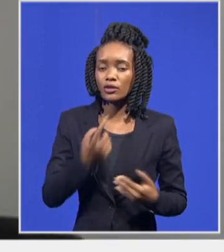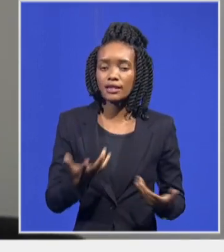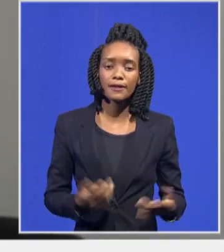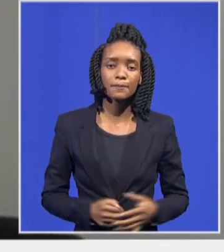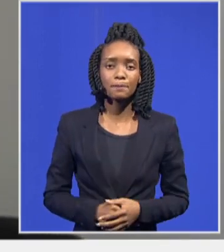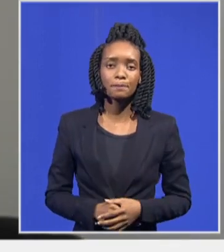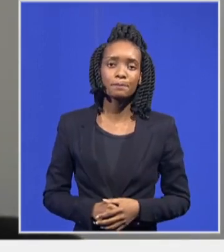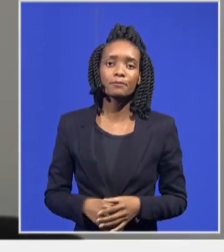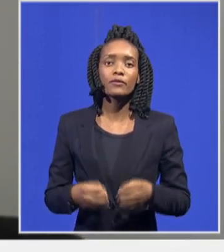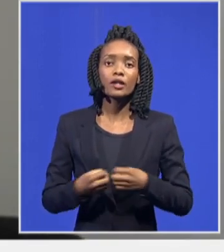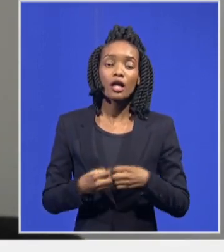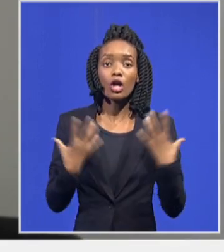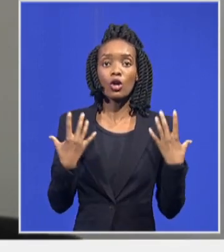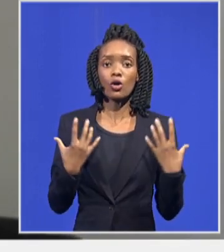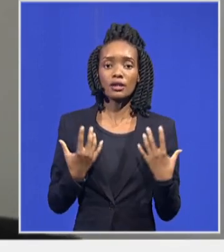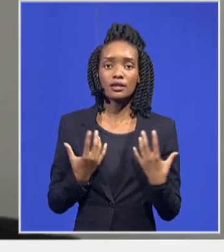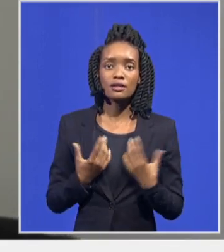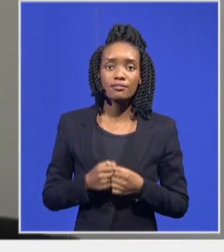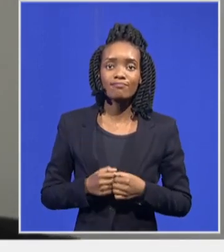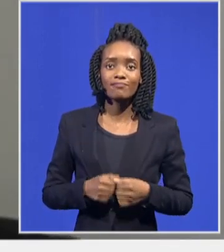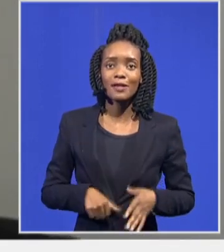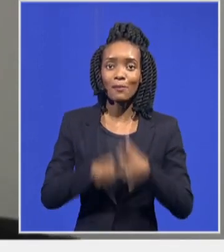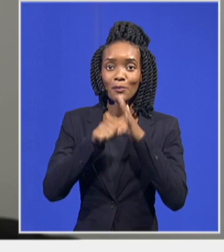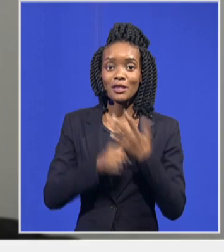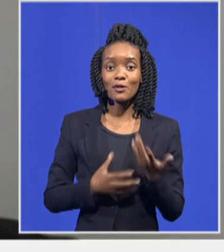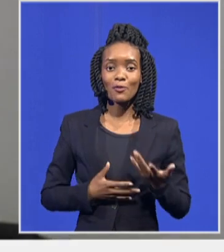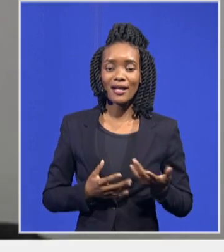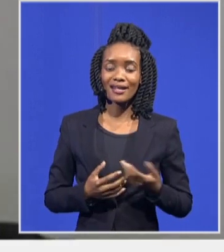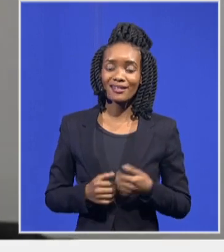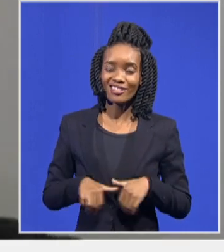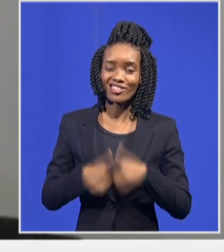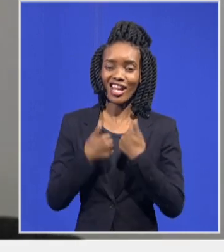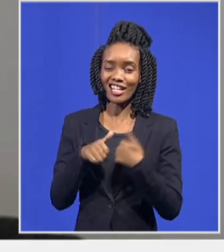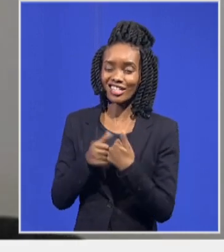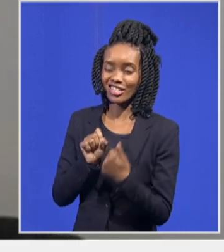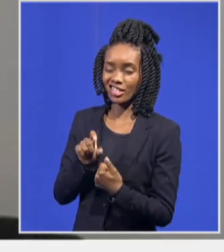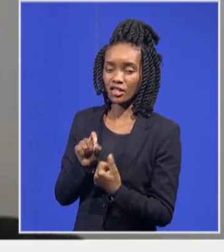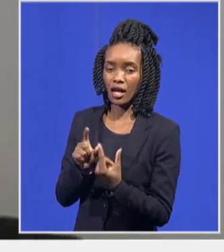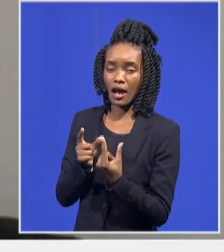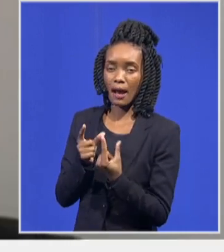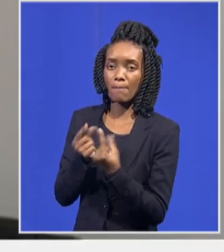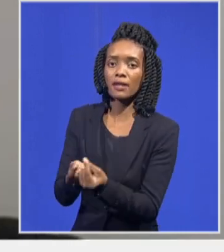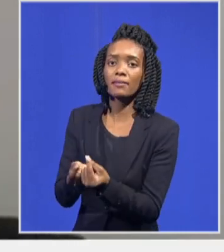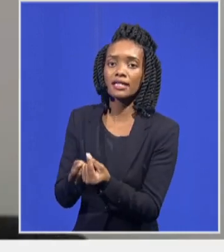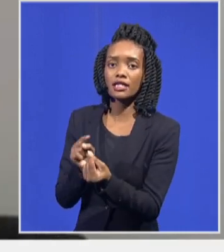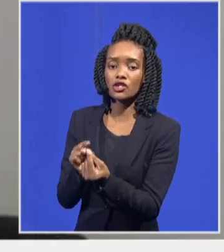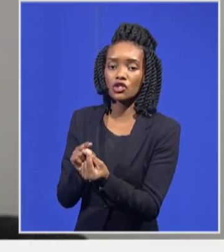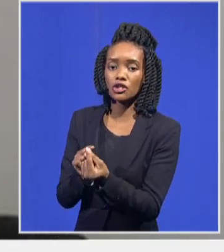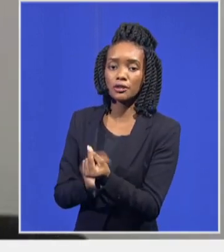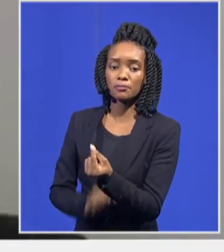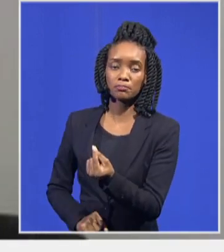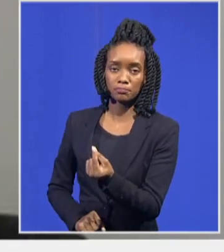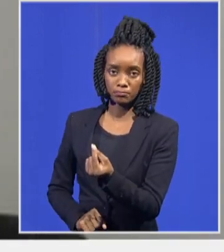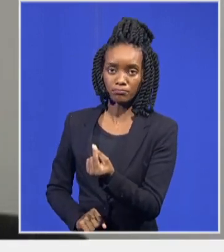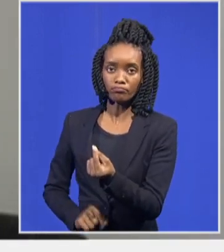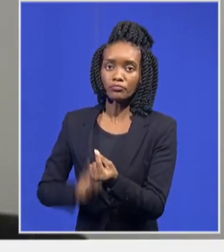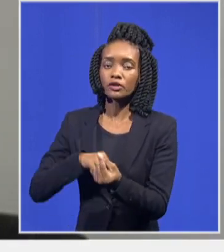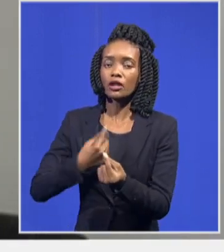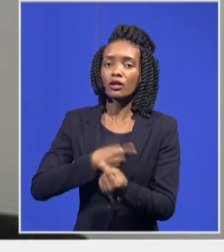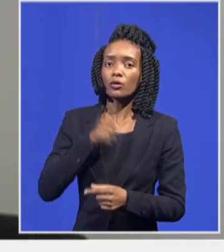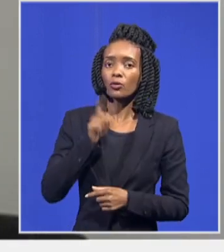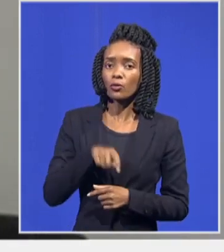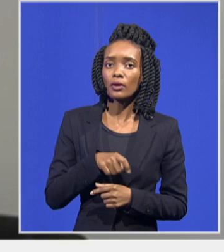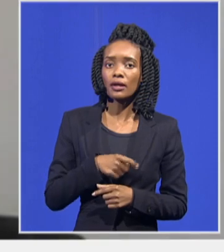in the implementation, and that's where the major challenge is always at, right? That we have to work from the Just